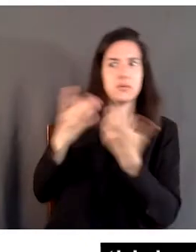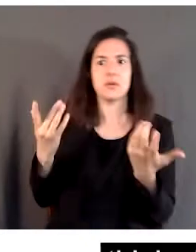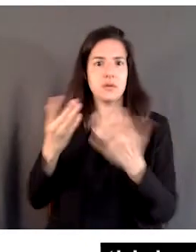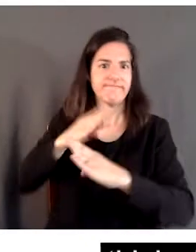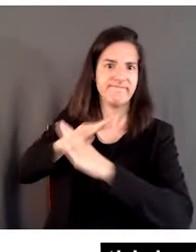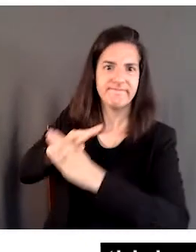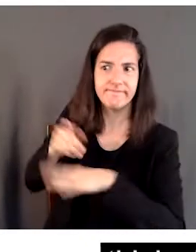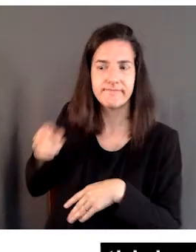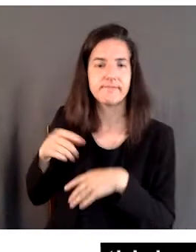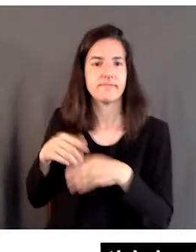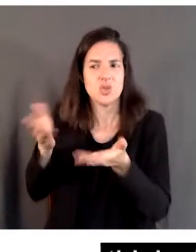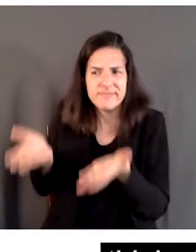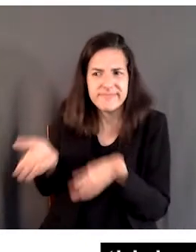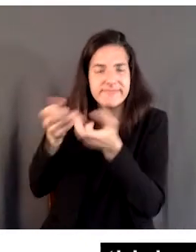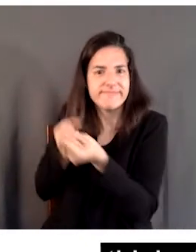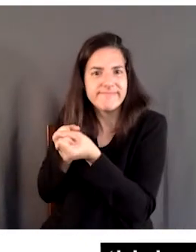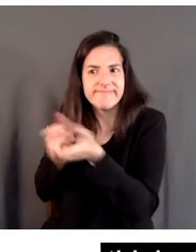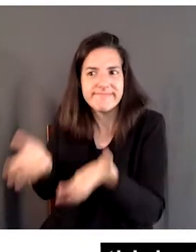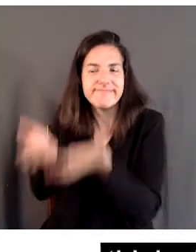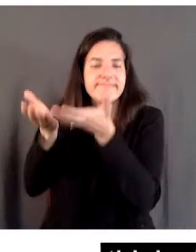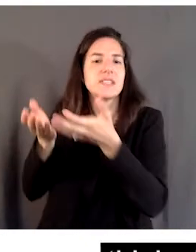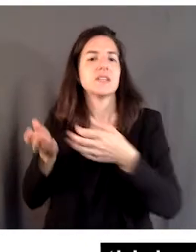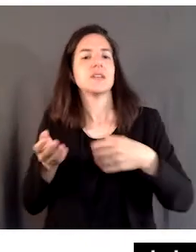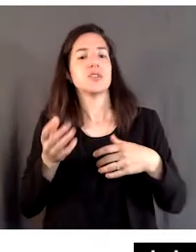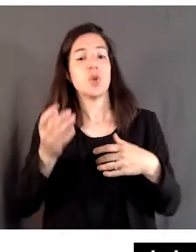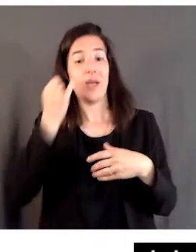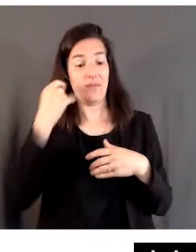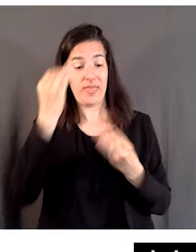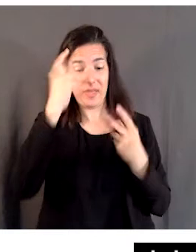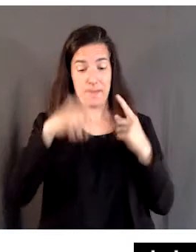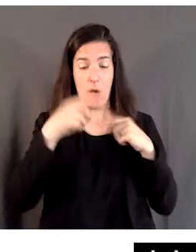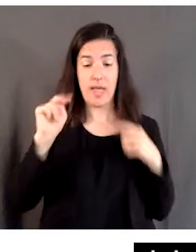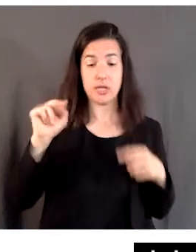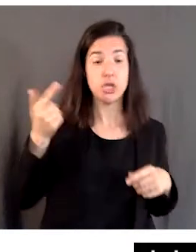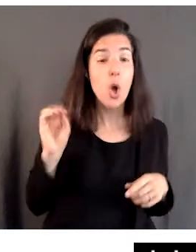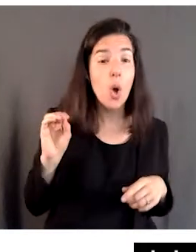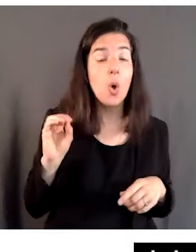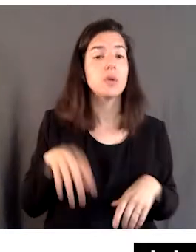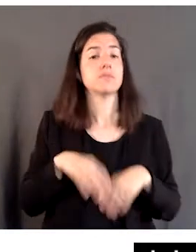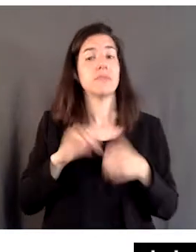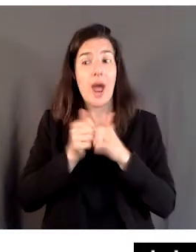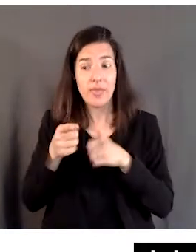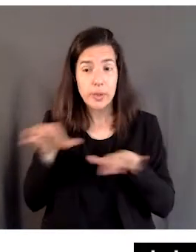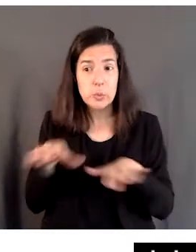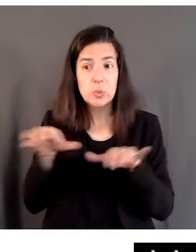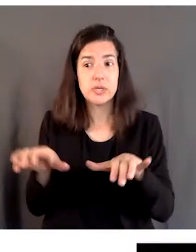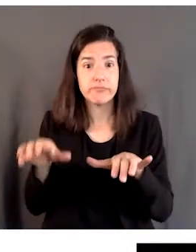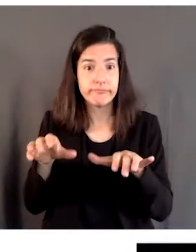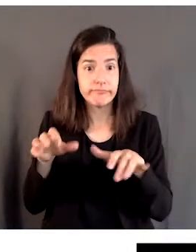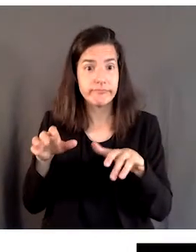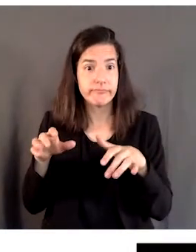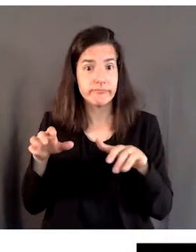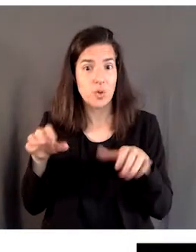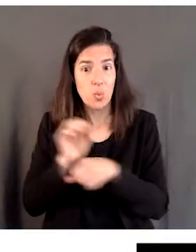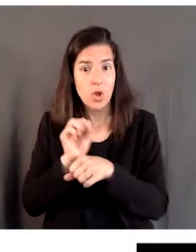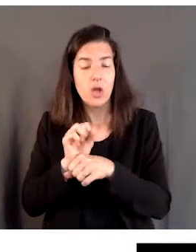about NGOs and we think about how are they doing, how are the folks on the margins of the margins